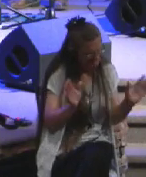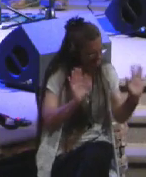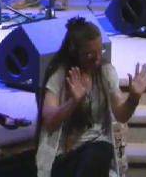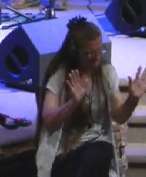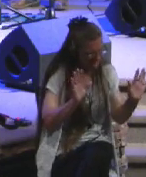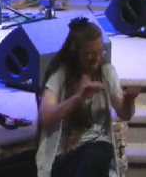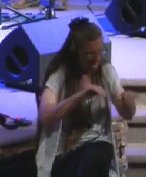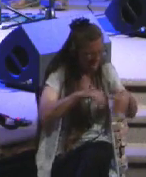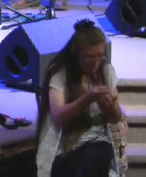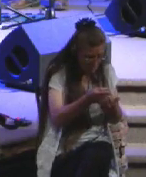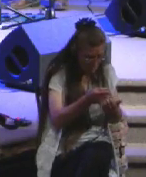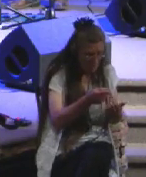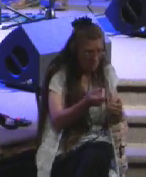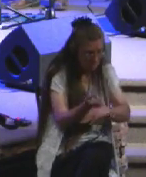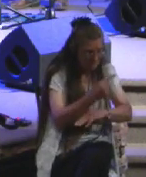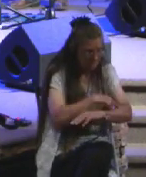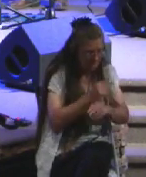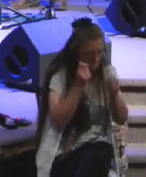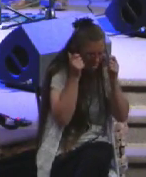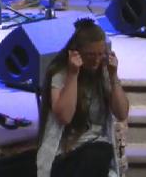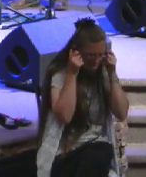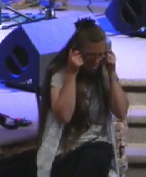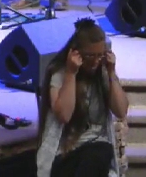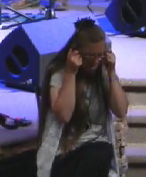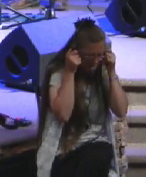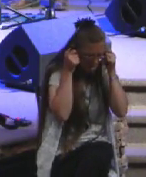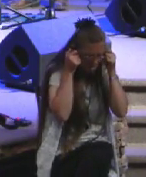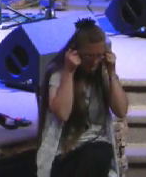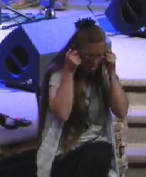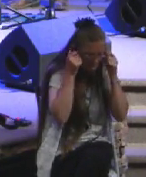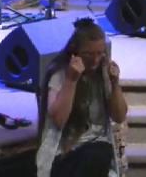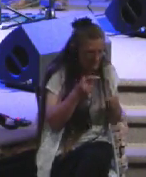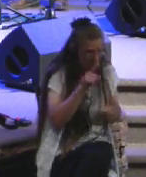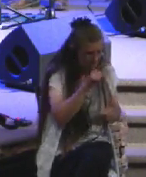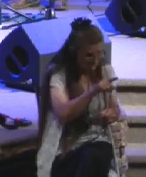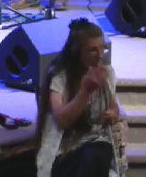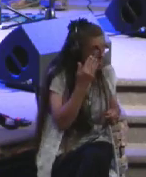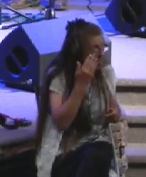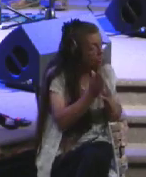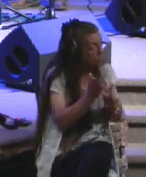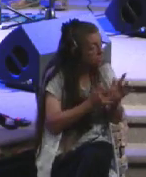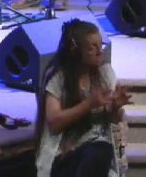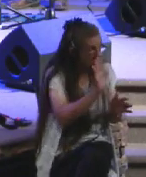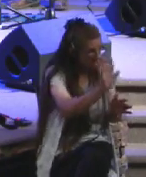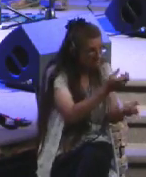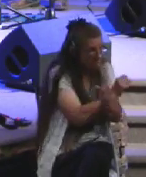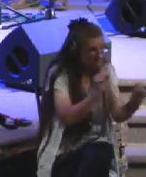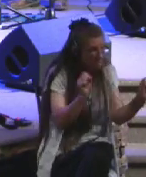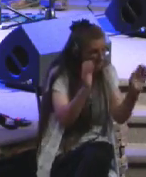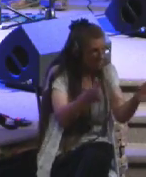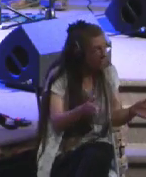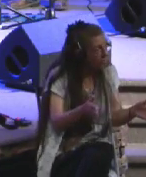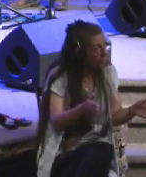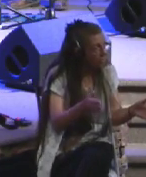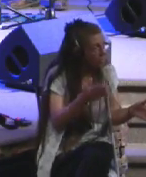How are you today? First of all, do you know Jesus Christ as your Savior? Do you know Him as your